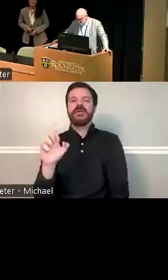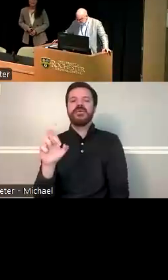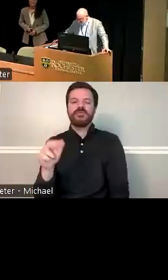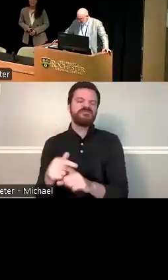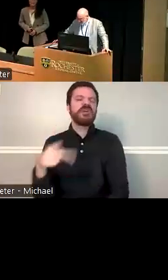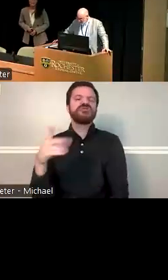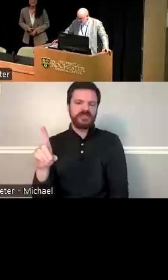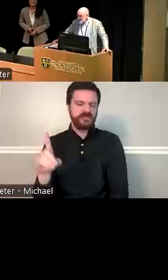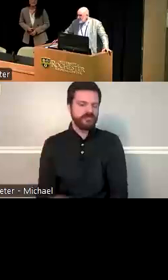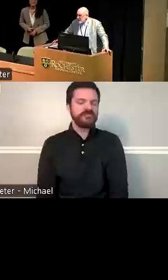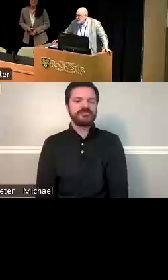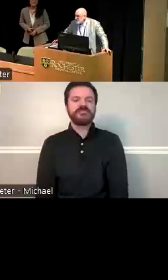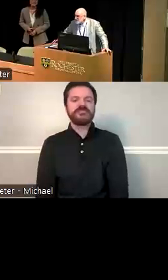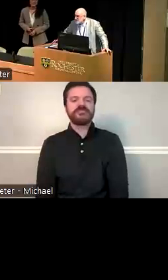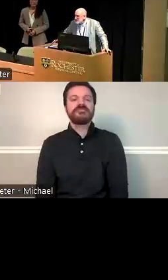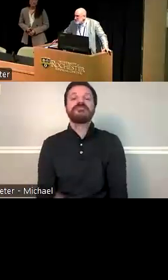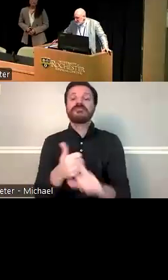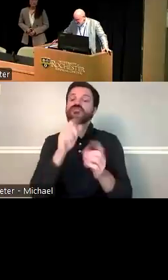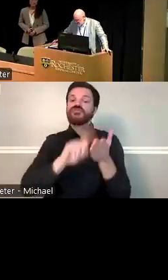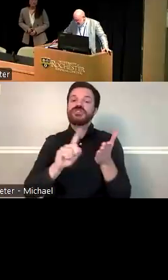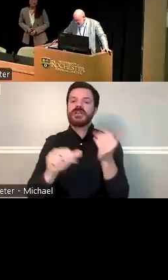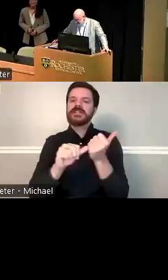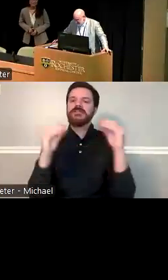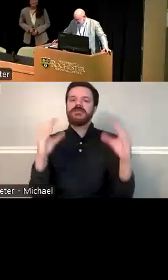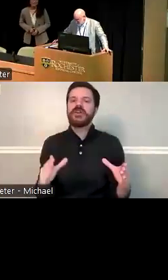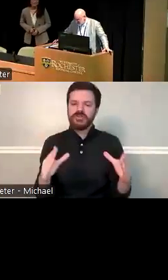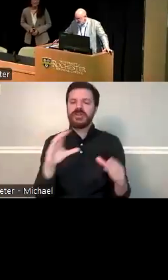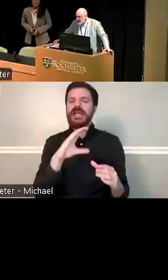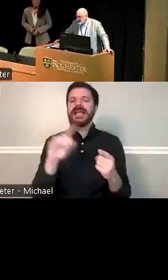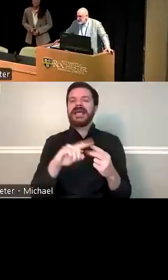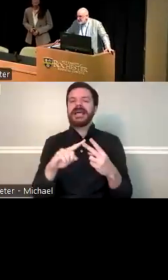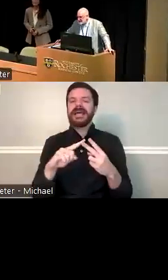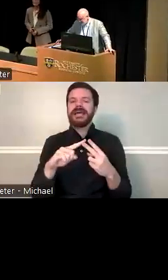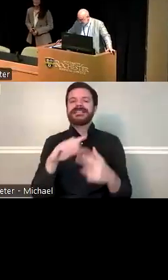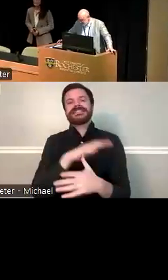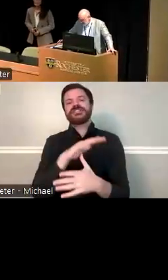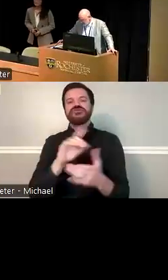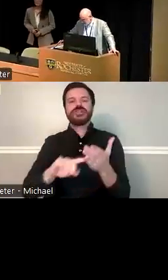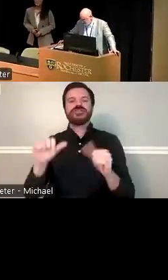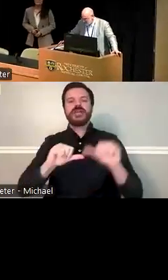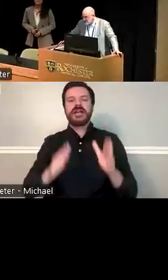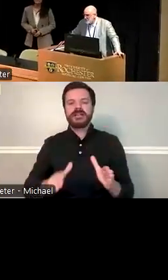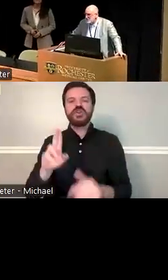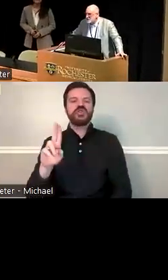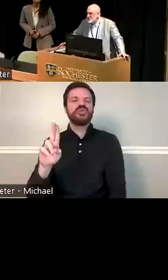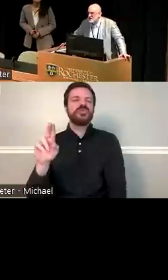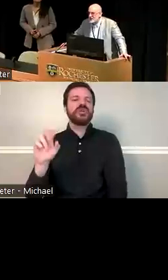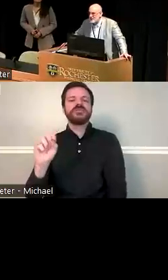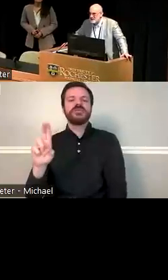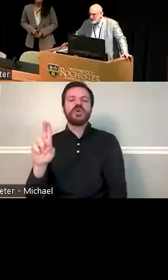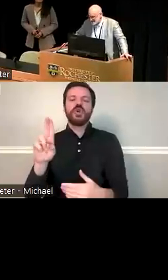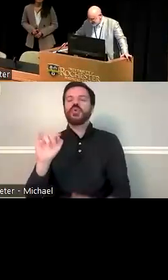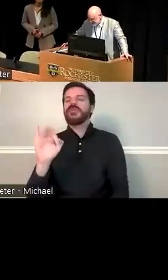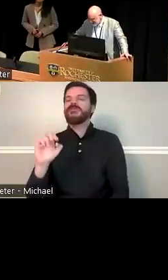PhD, who is a research assistant professor and senior research scientist at the Uniformed Services University of the